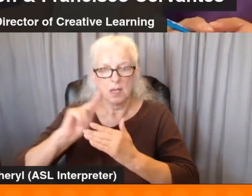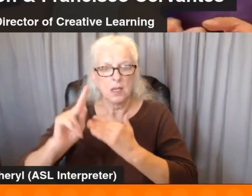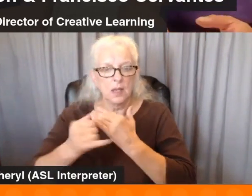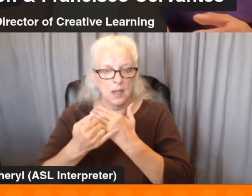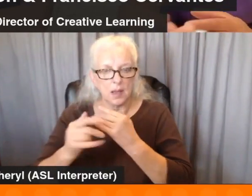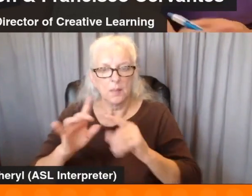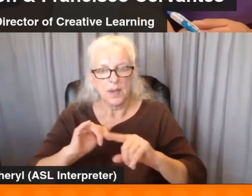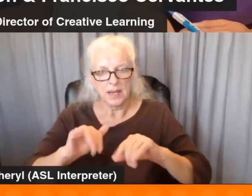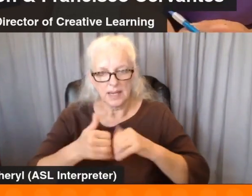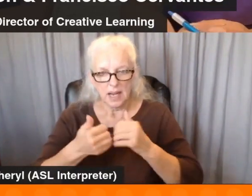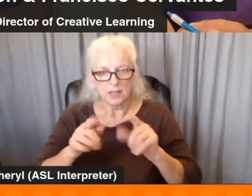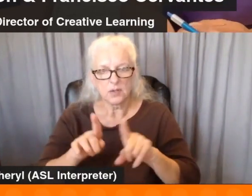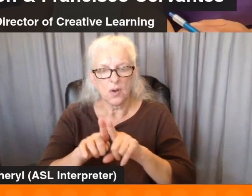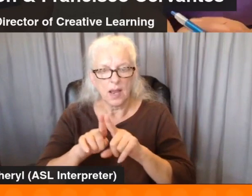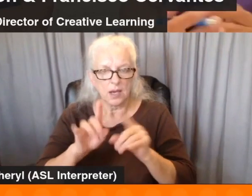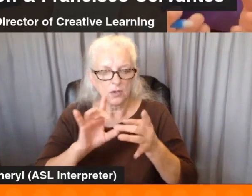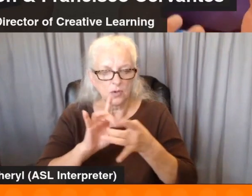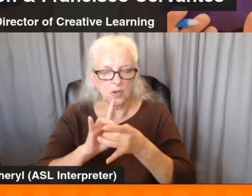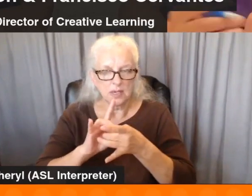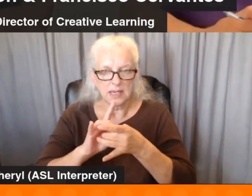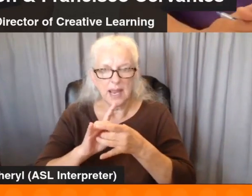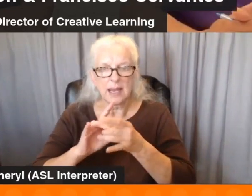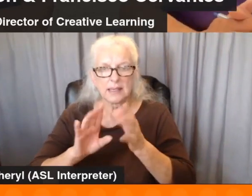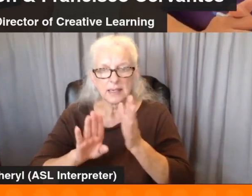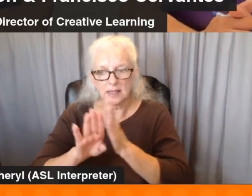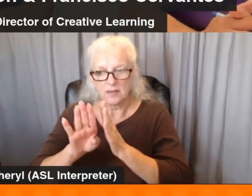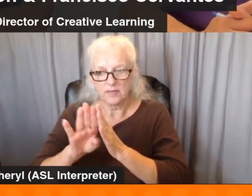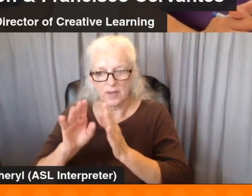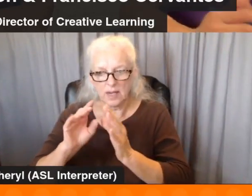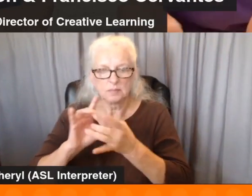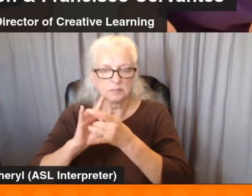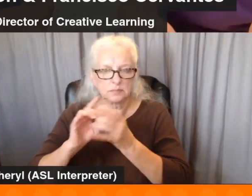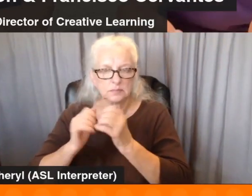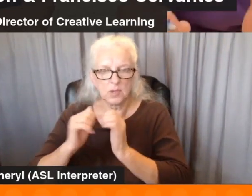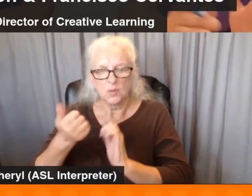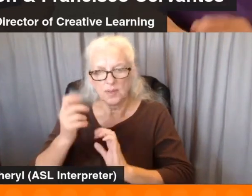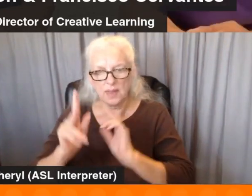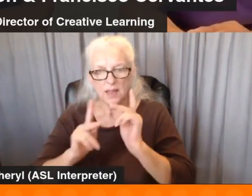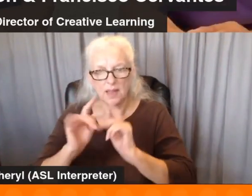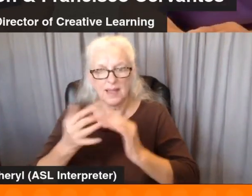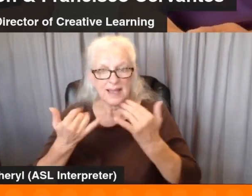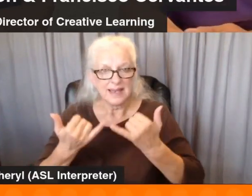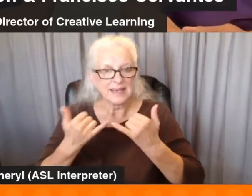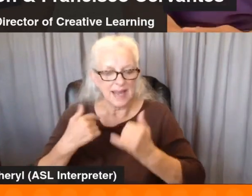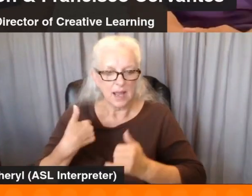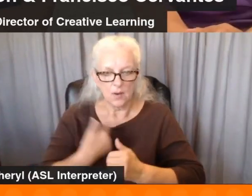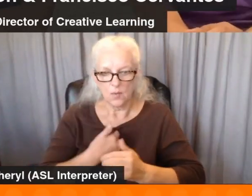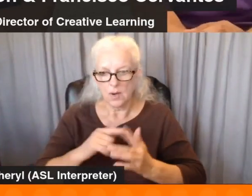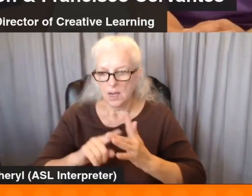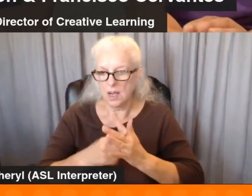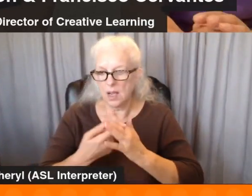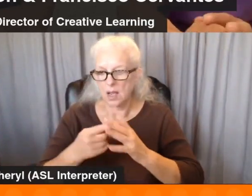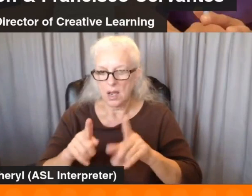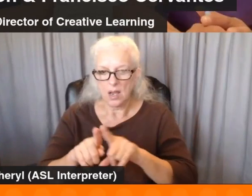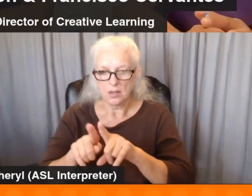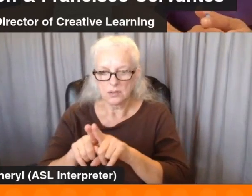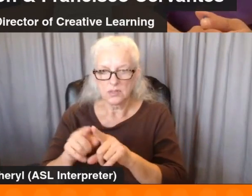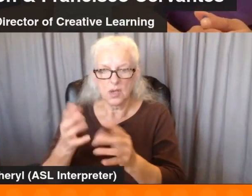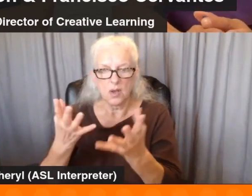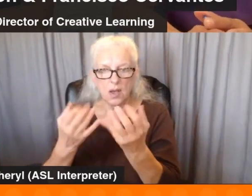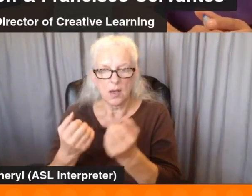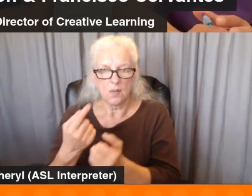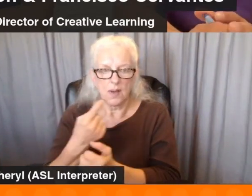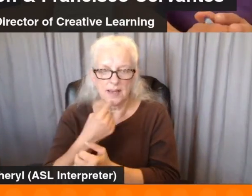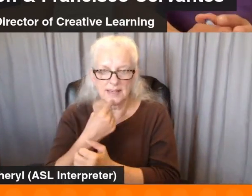you build with others. And it's a super exciting day, and we're just getting started. I also like to really call out Tracy